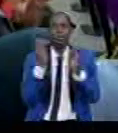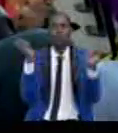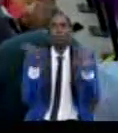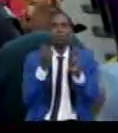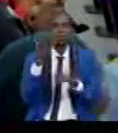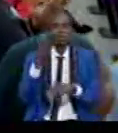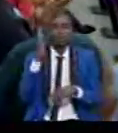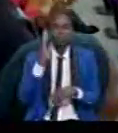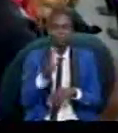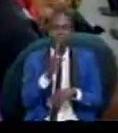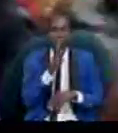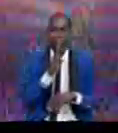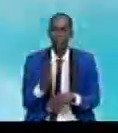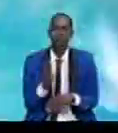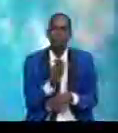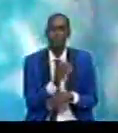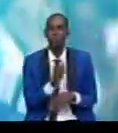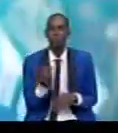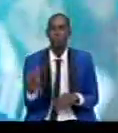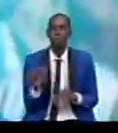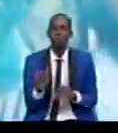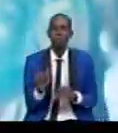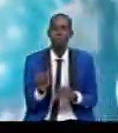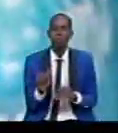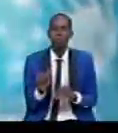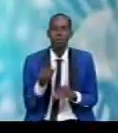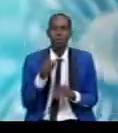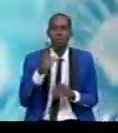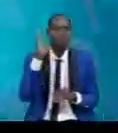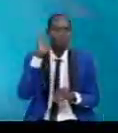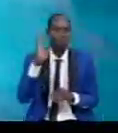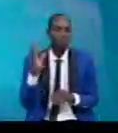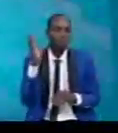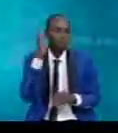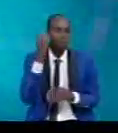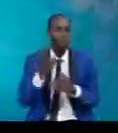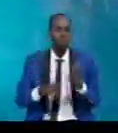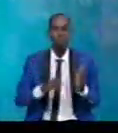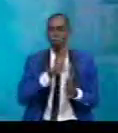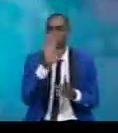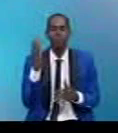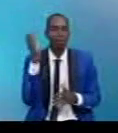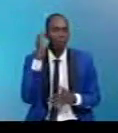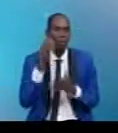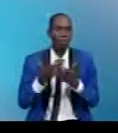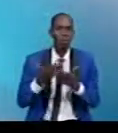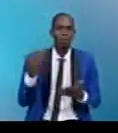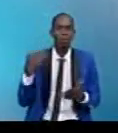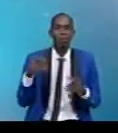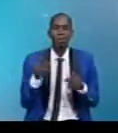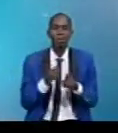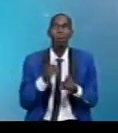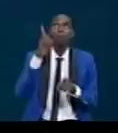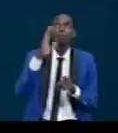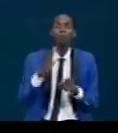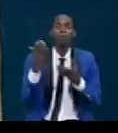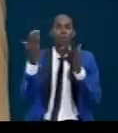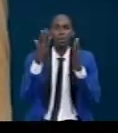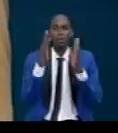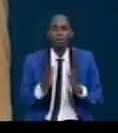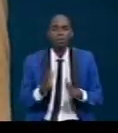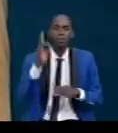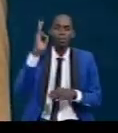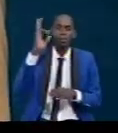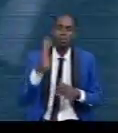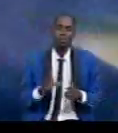super message on Sunday evening. You will hear what you have never heard before, as God's servant, Pastor